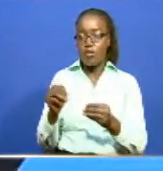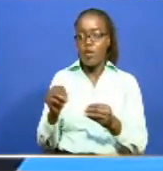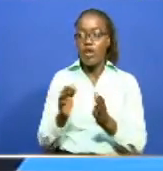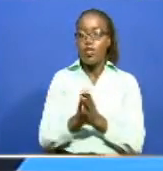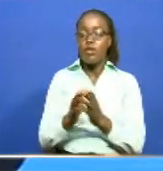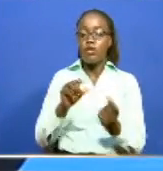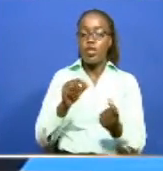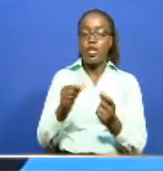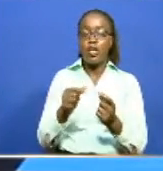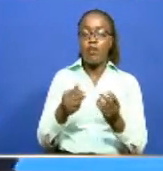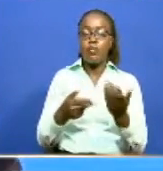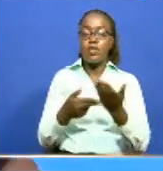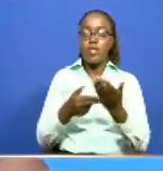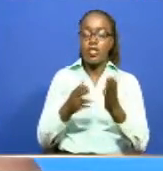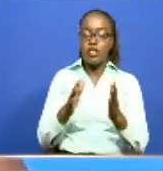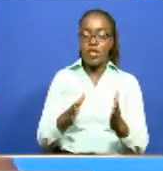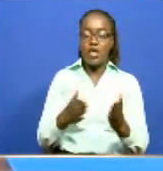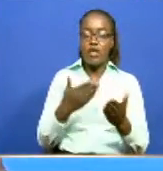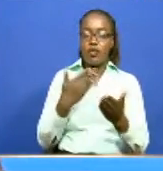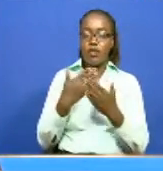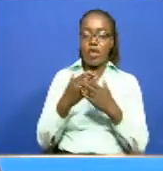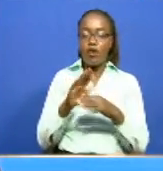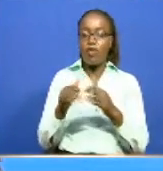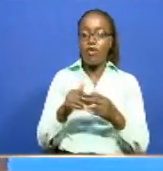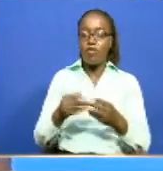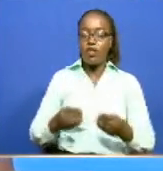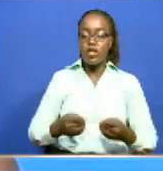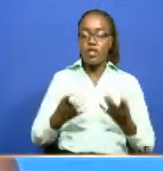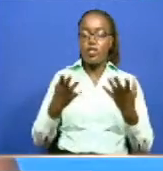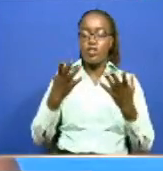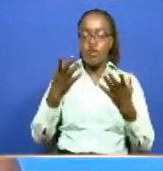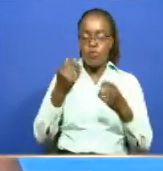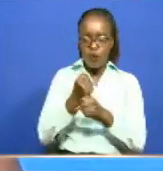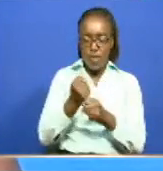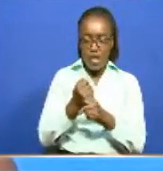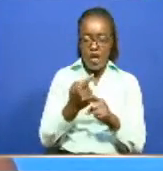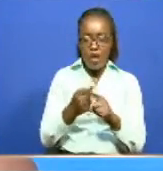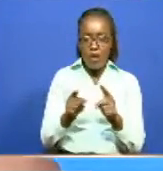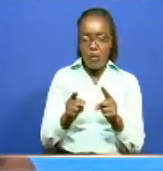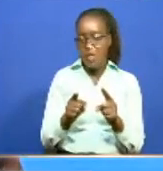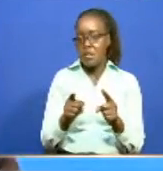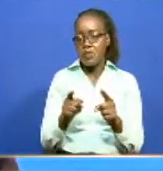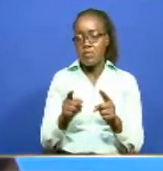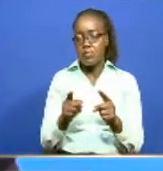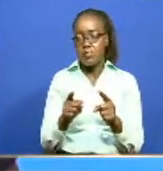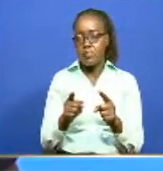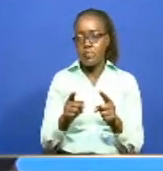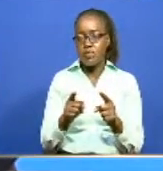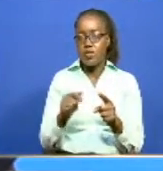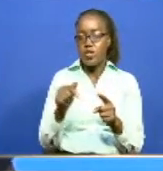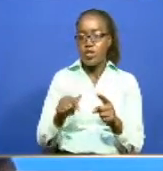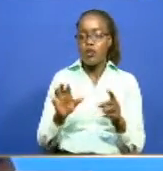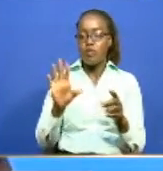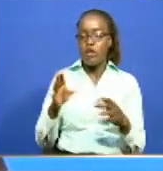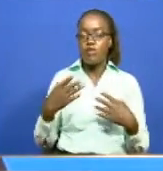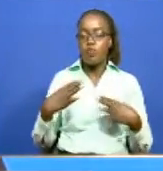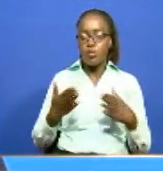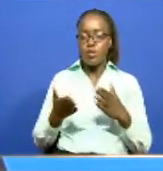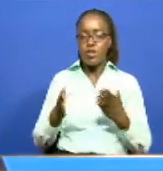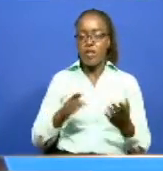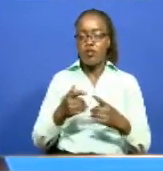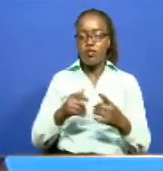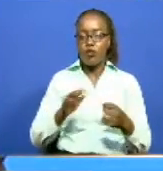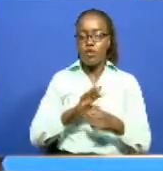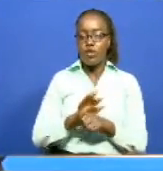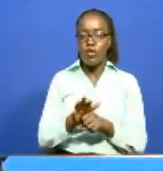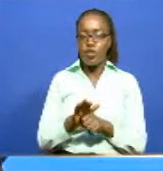we continue to thank you all for your dedication to duty. However, on a sad note, today 5 patients succumbed to the